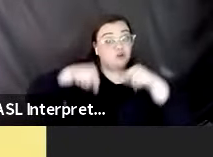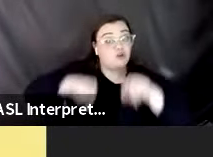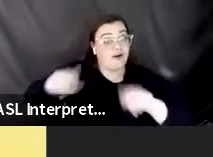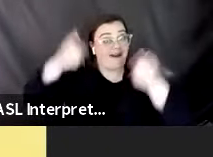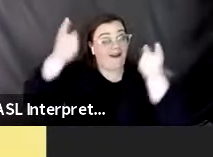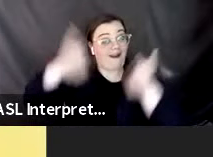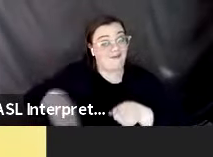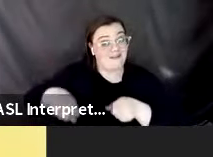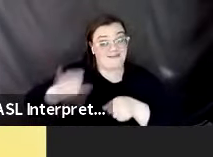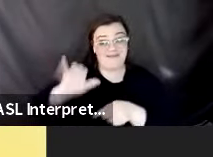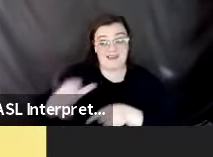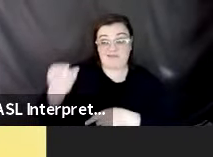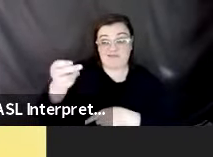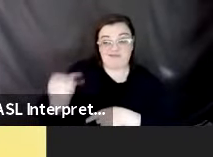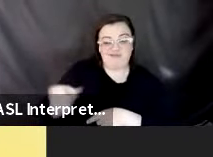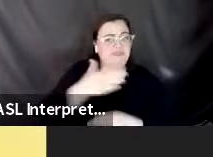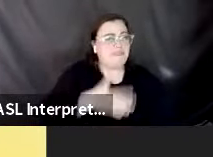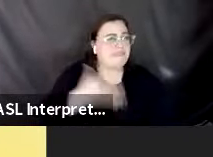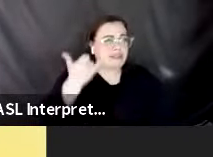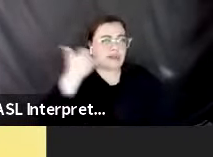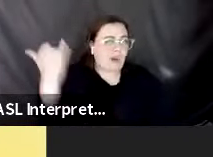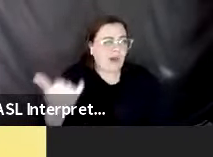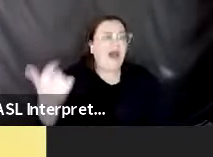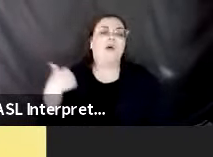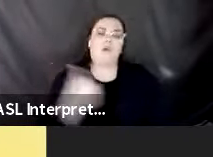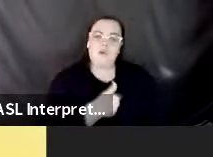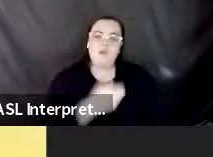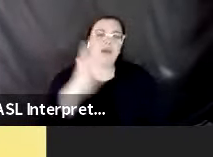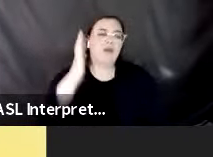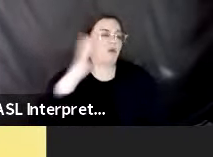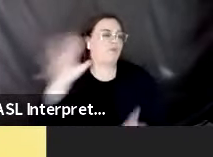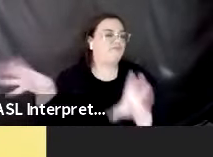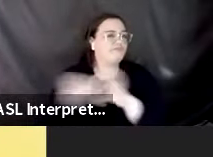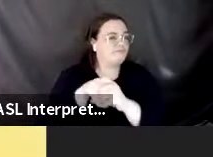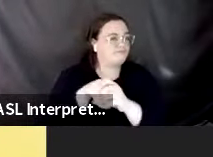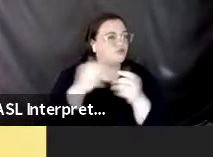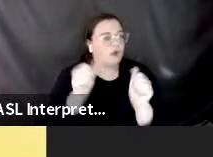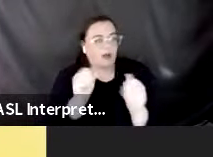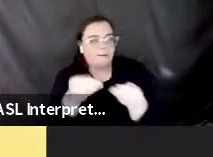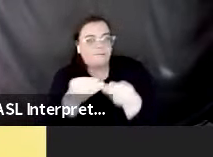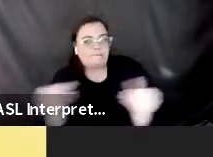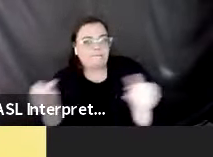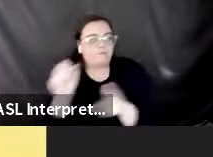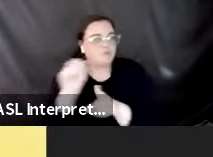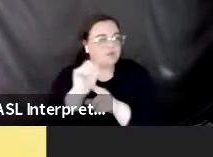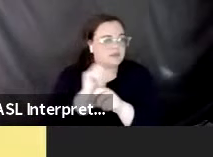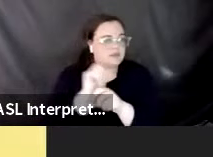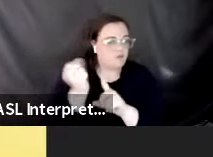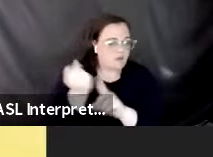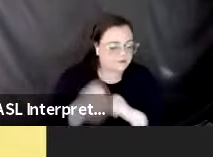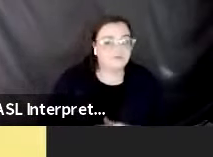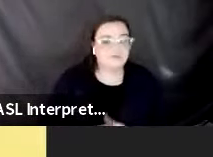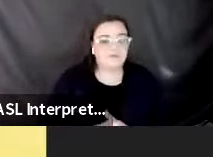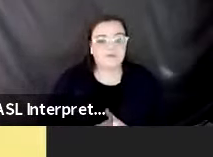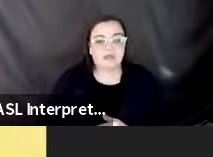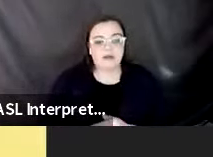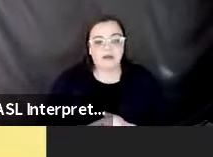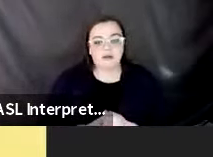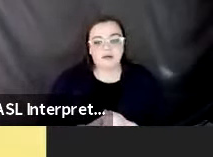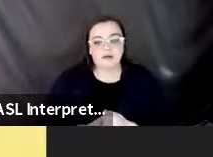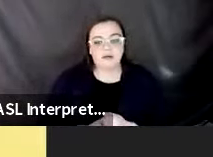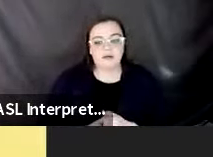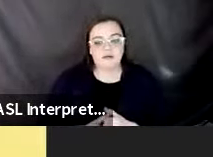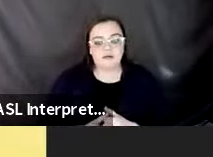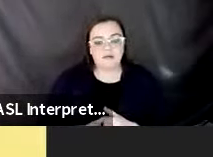set, please do so. And we will immediately take action in trying to remedy the situation. Please always make sure that